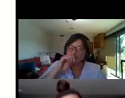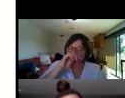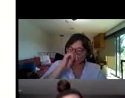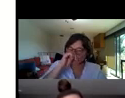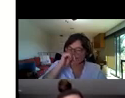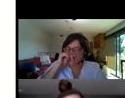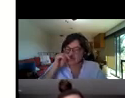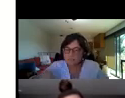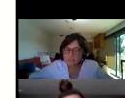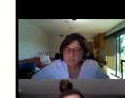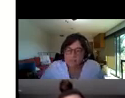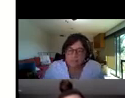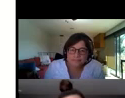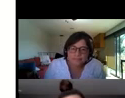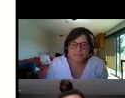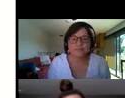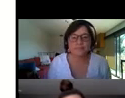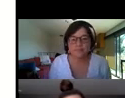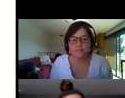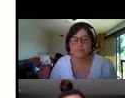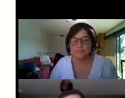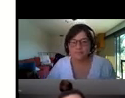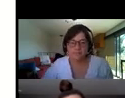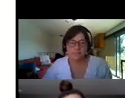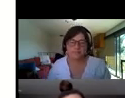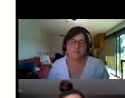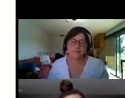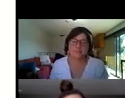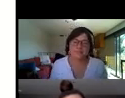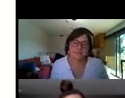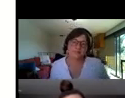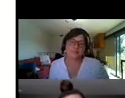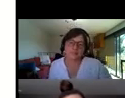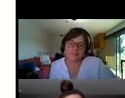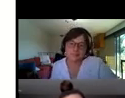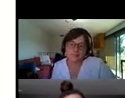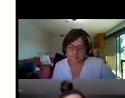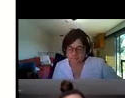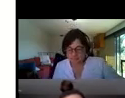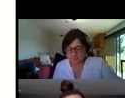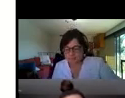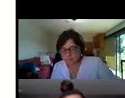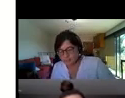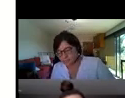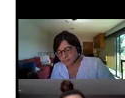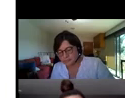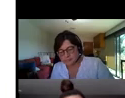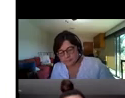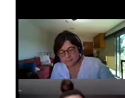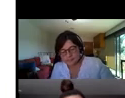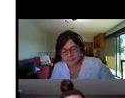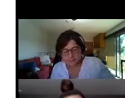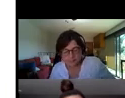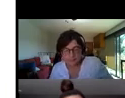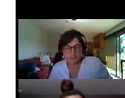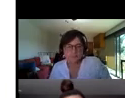Chicano students, national group, which is MECHA. The creation of MECHA and all the student group-led organizations under one umbrella,